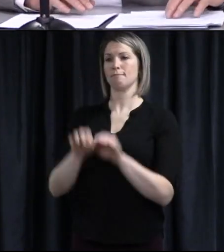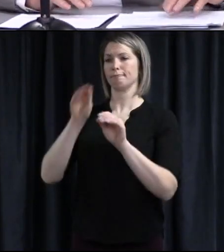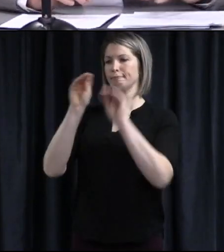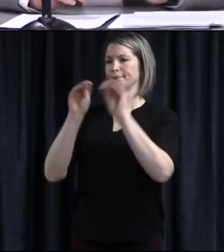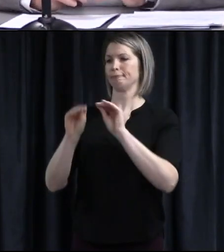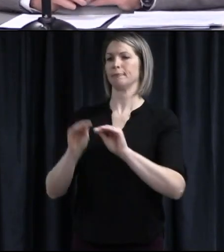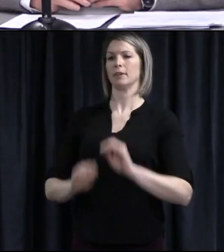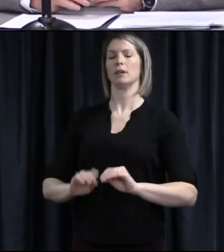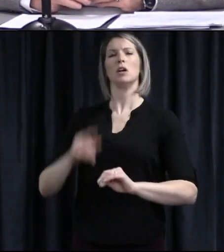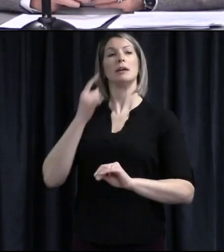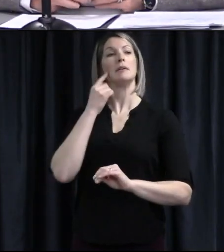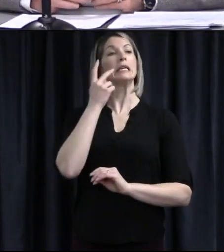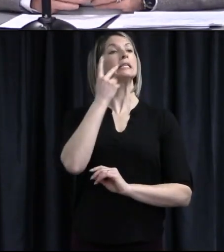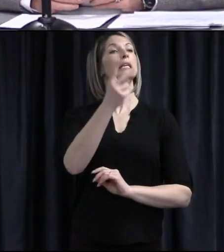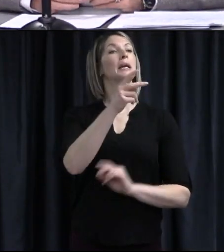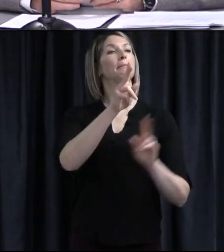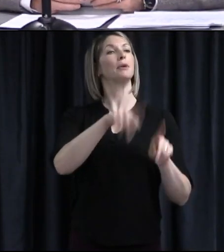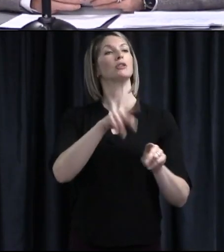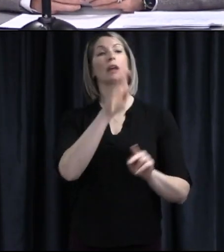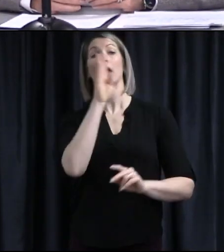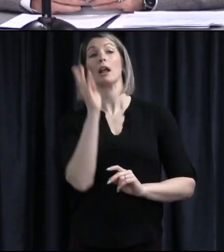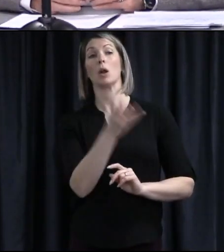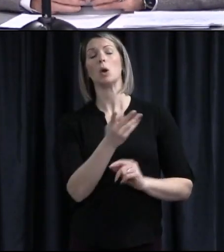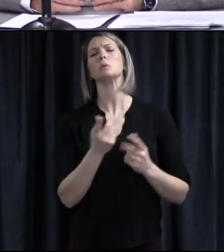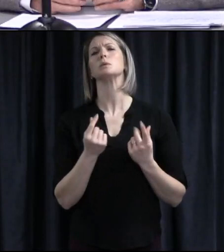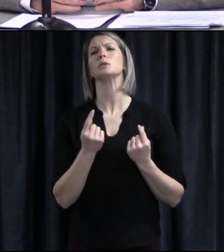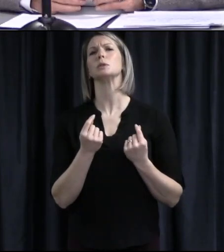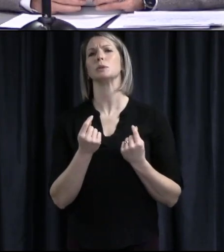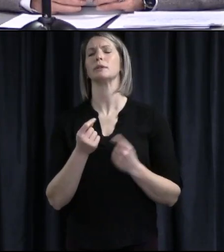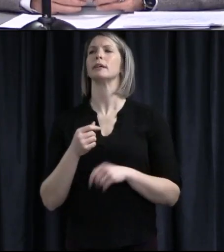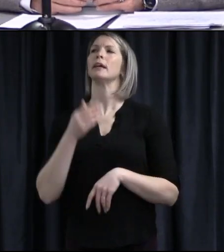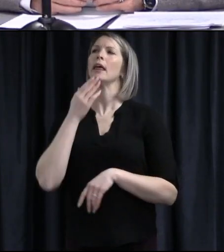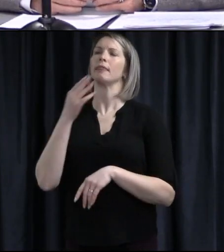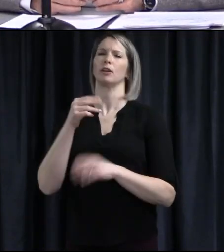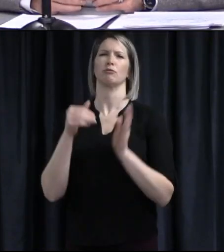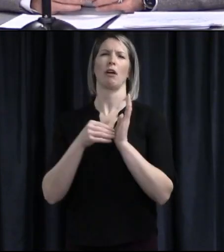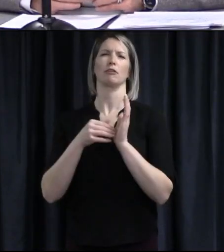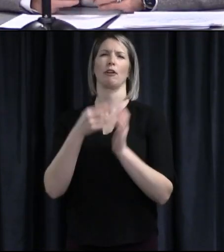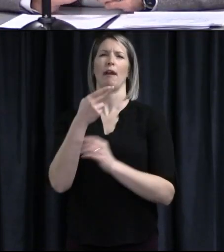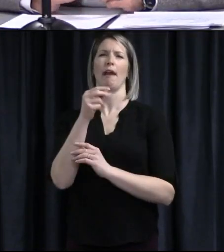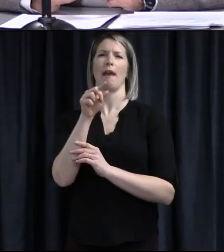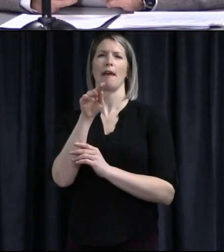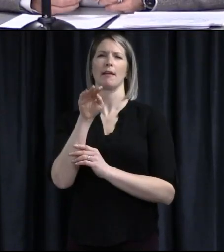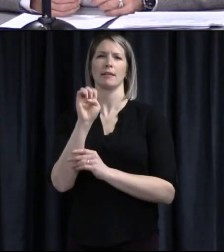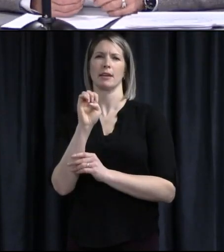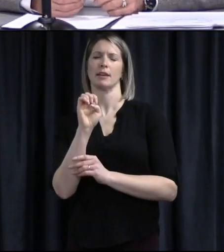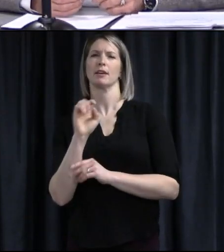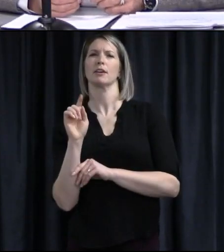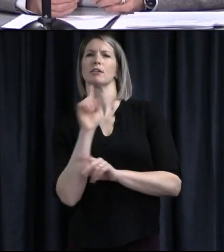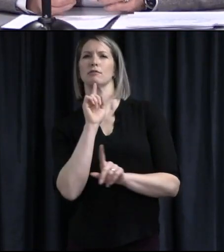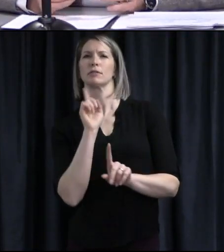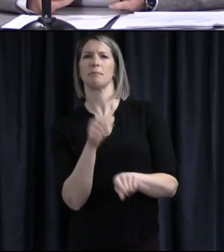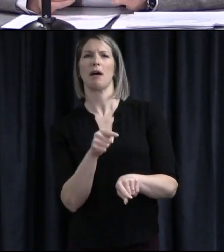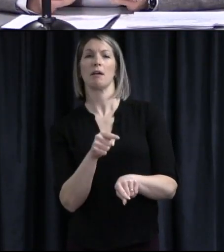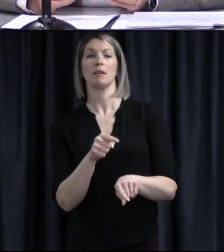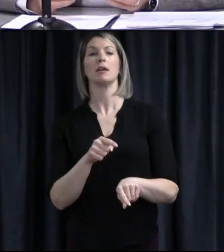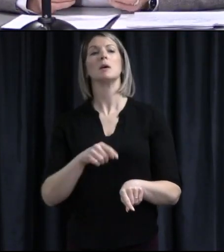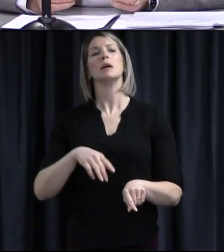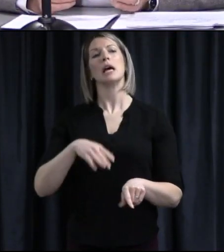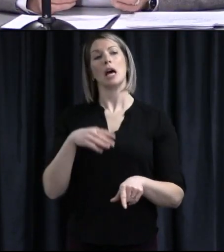Thank you very much for the question. One of the biggest concerns we have received is about people who are apparently